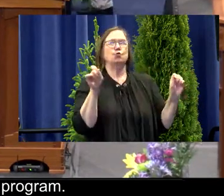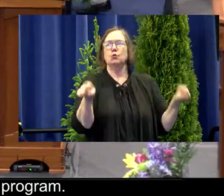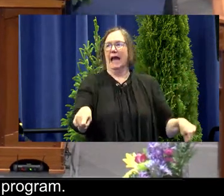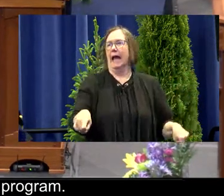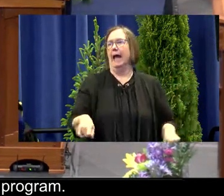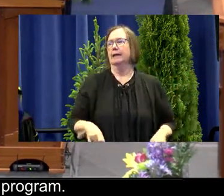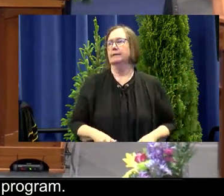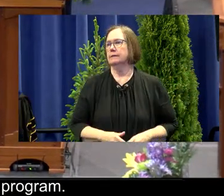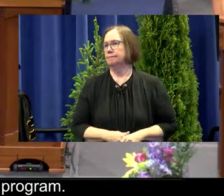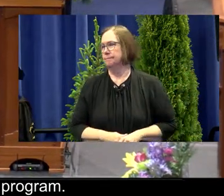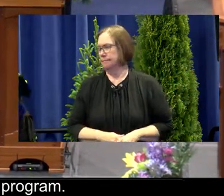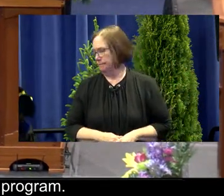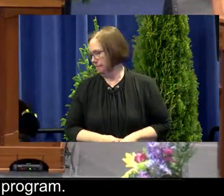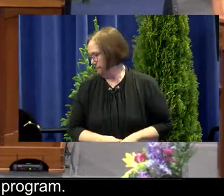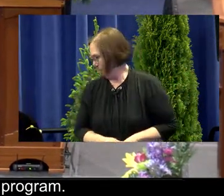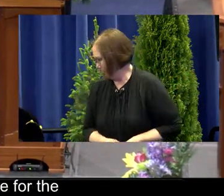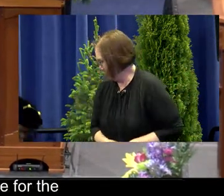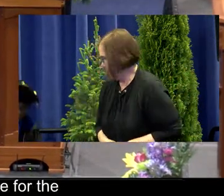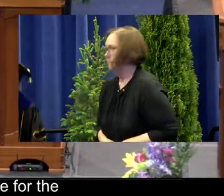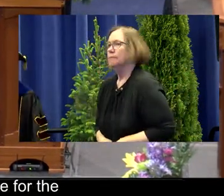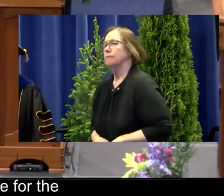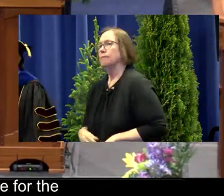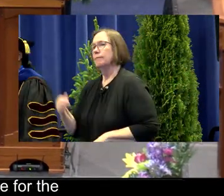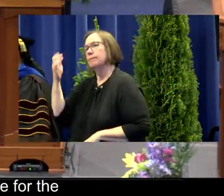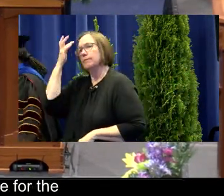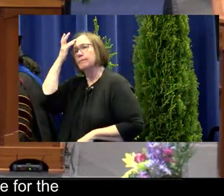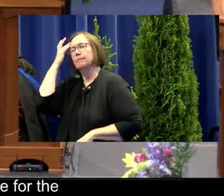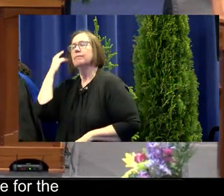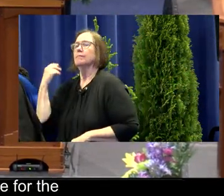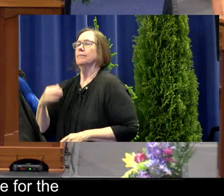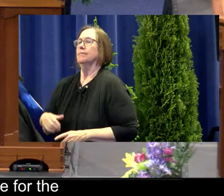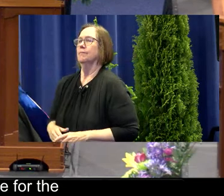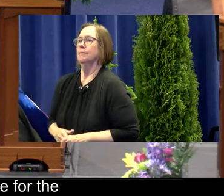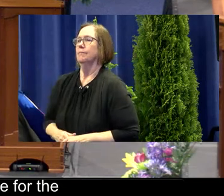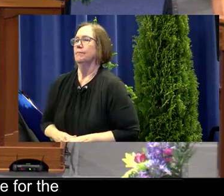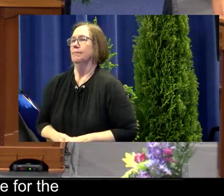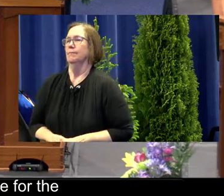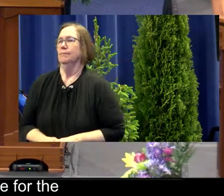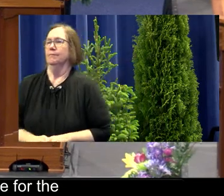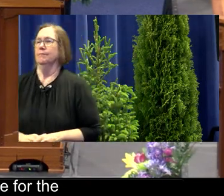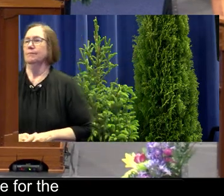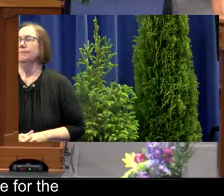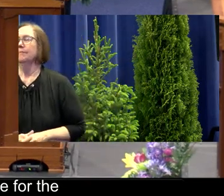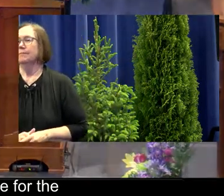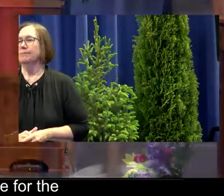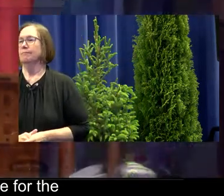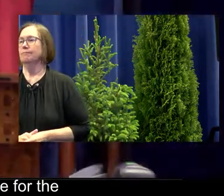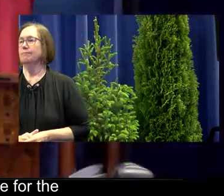the alma mater and until the recessional of faculty and graduates is complete.